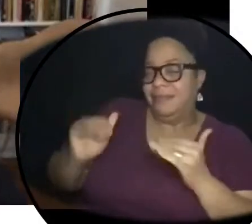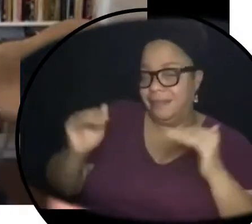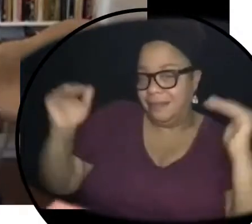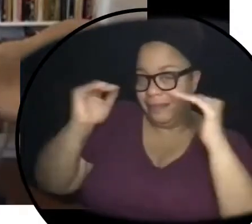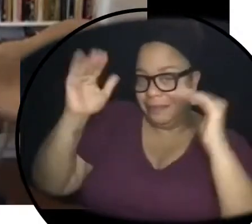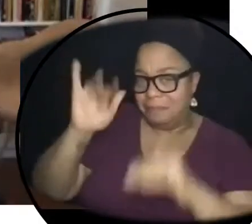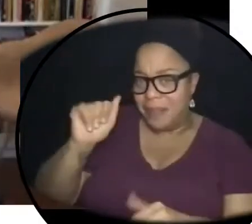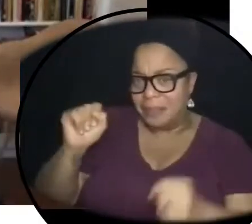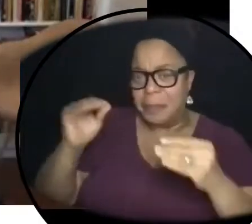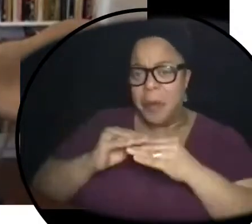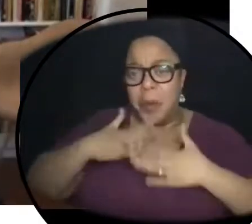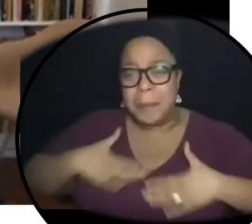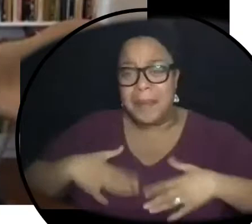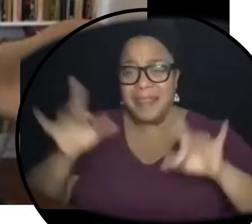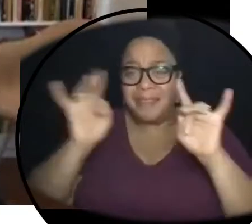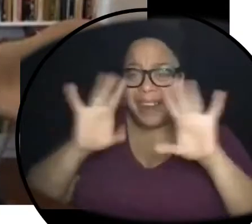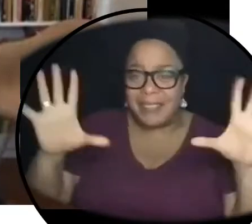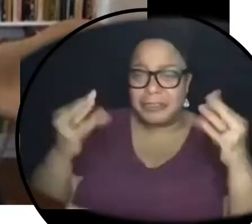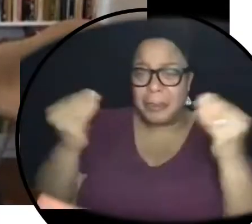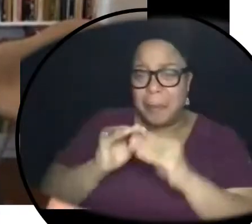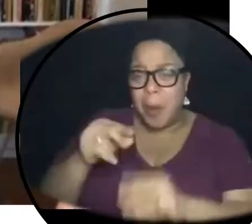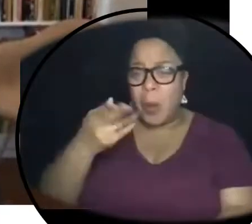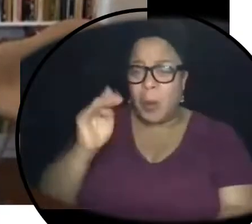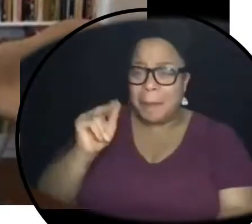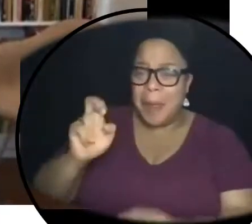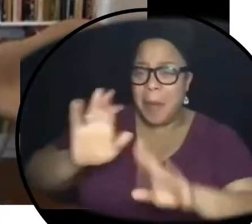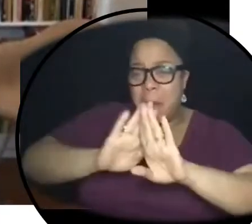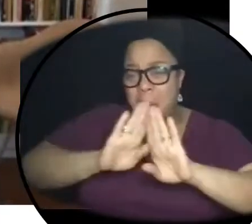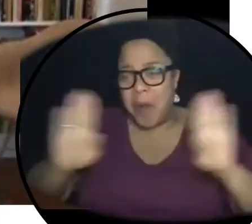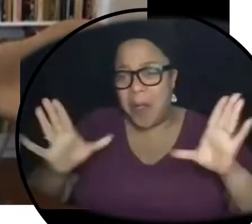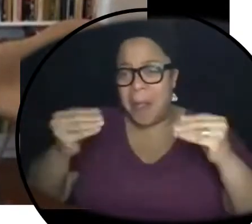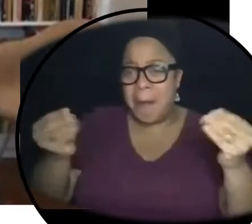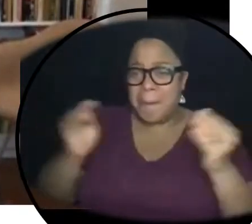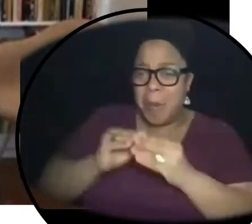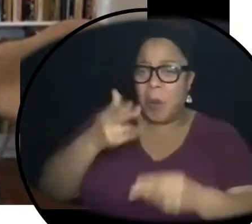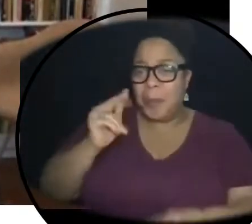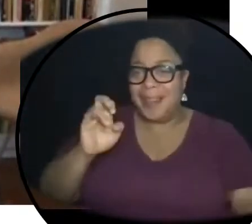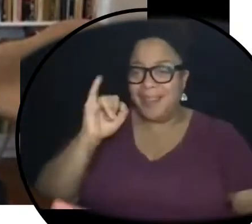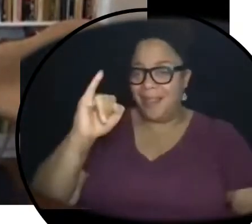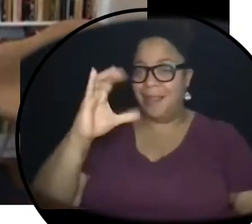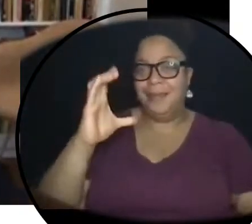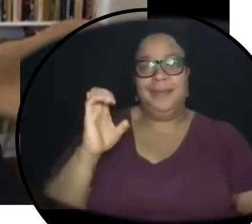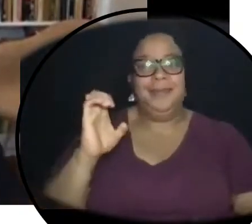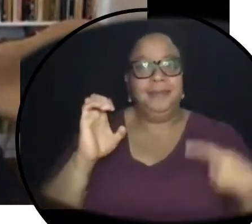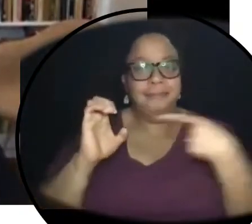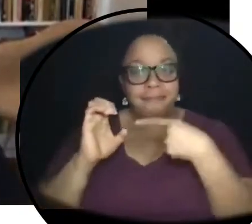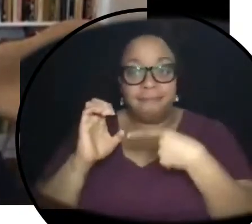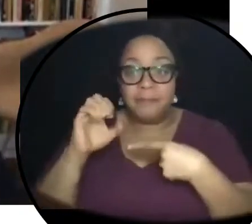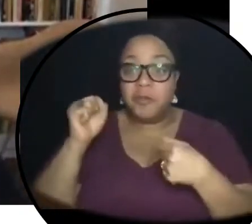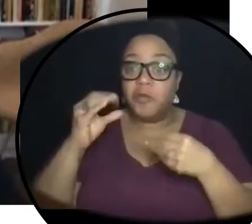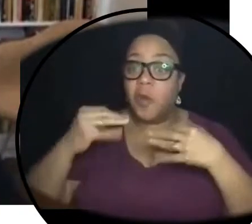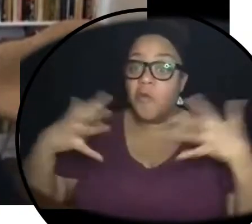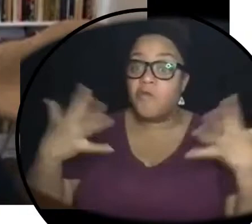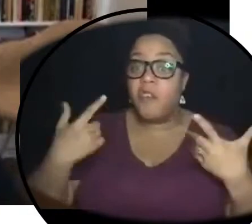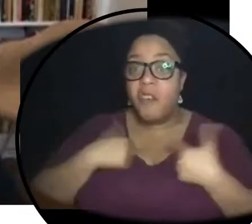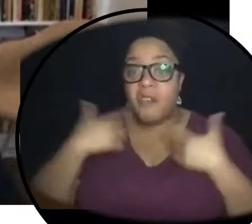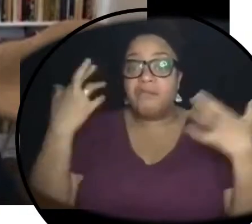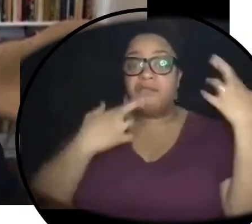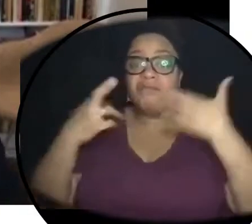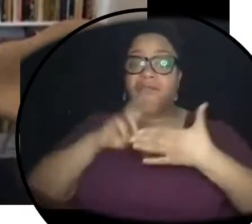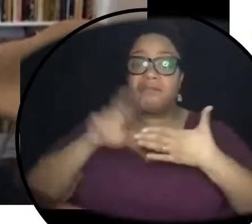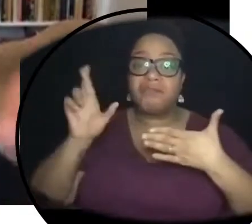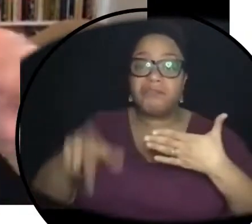has already demonstrated that it can never fundamentally change? How do we make that institution